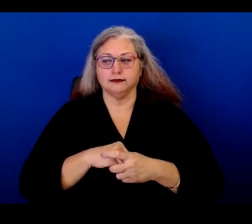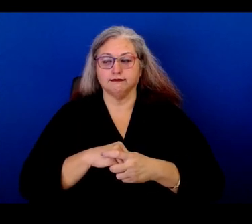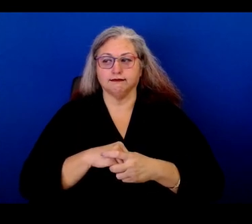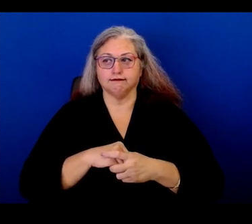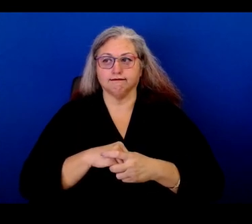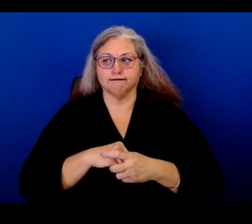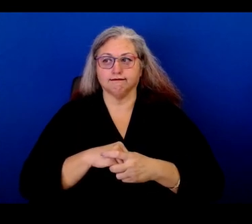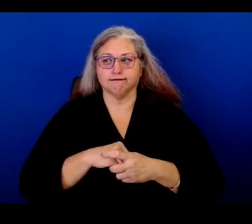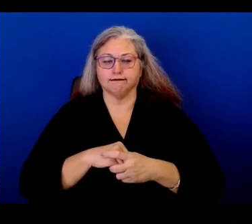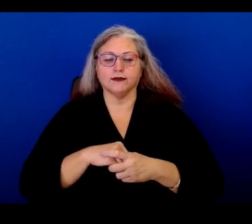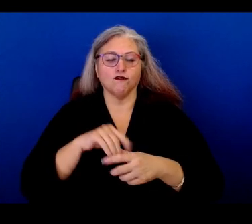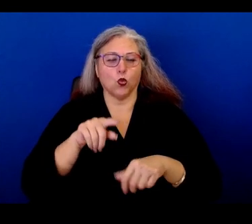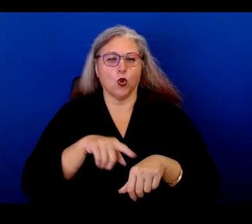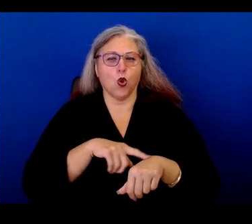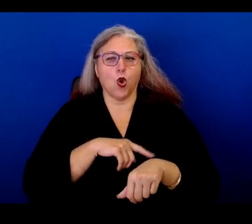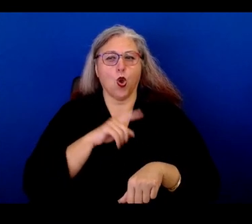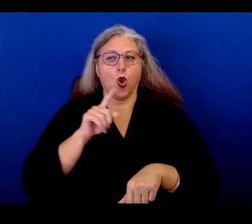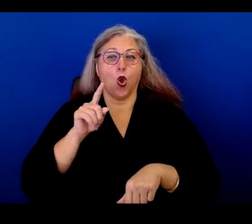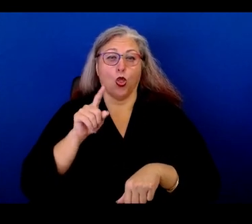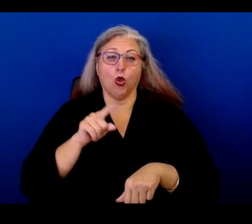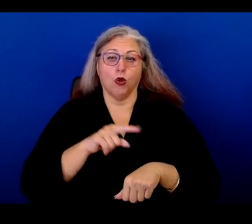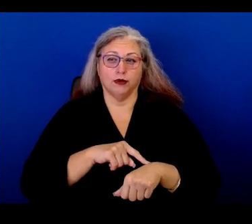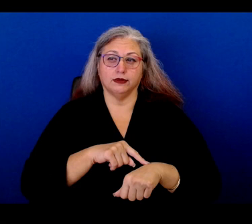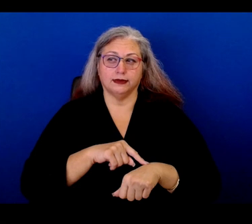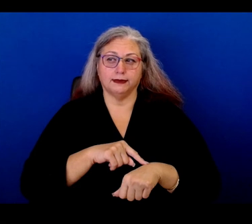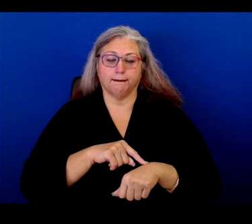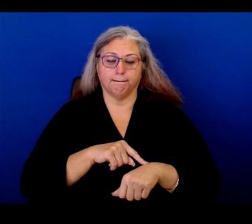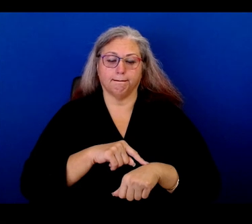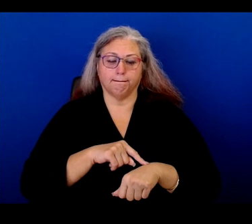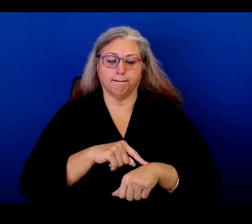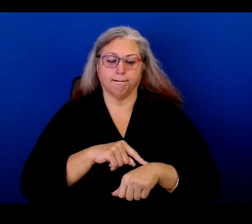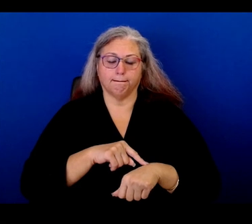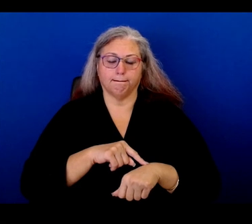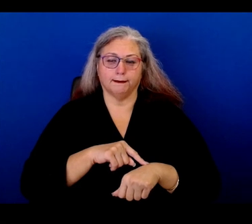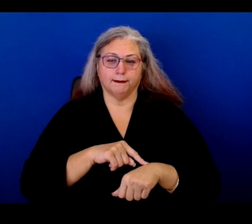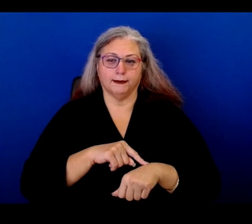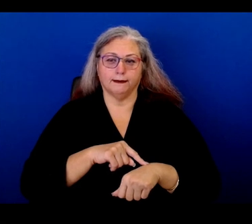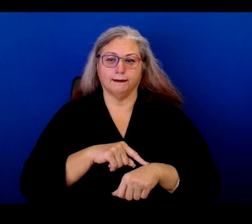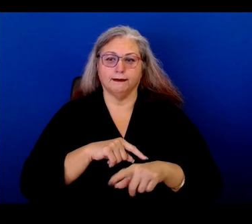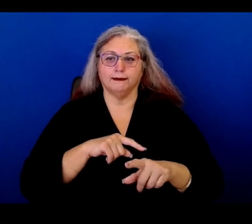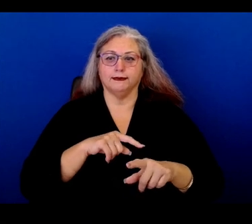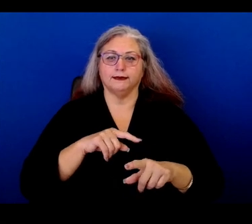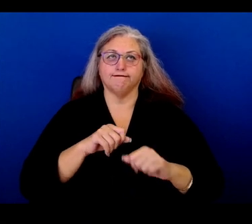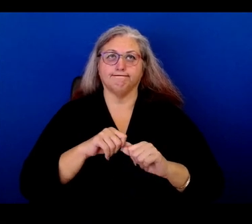And I think for a long, long time, one of the,